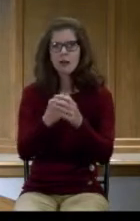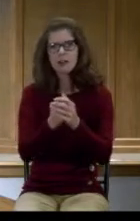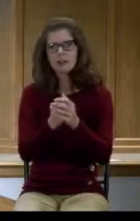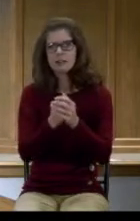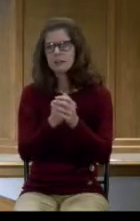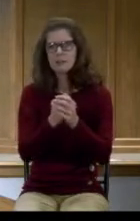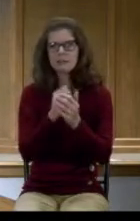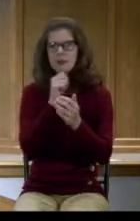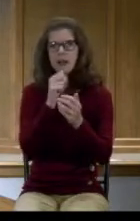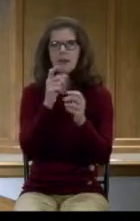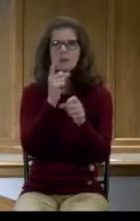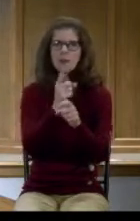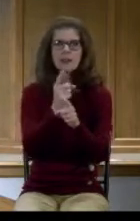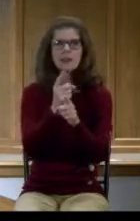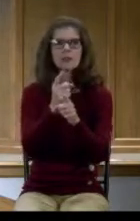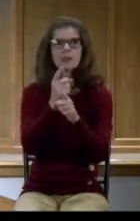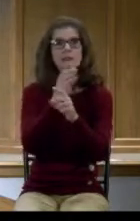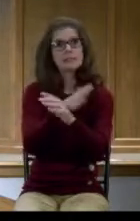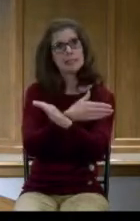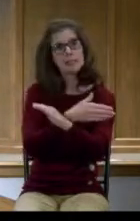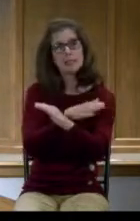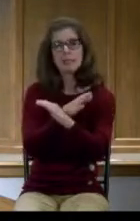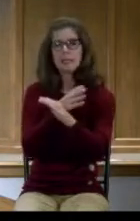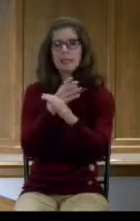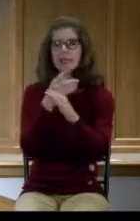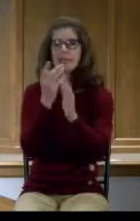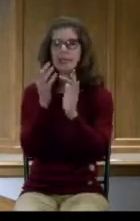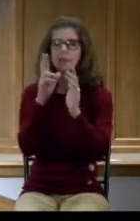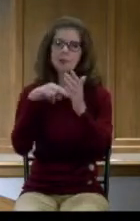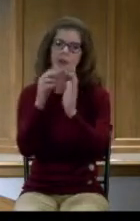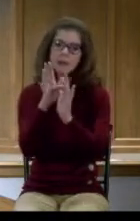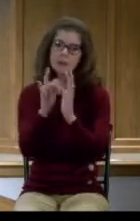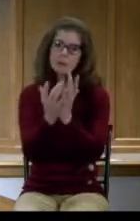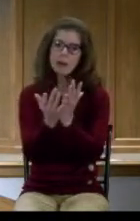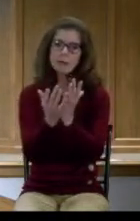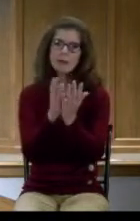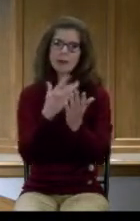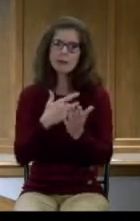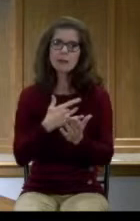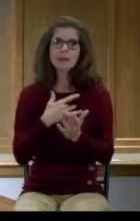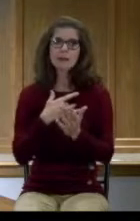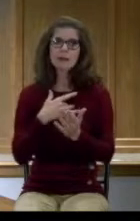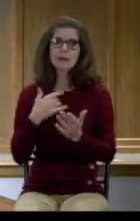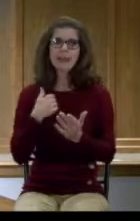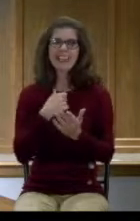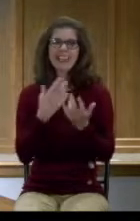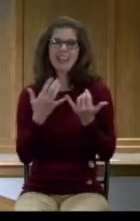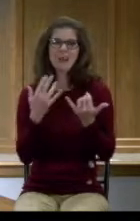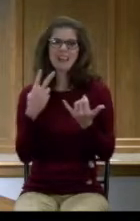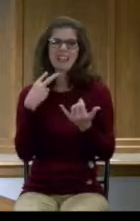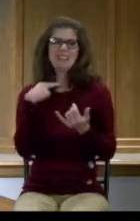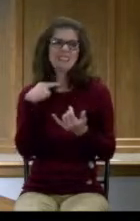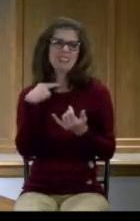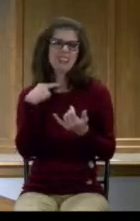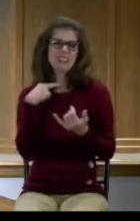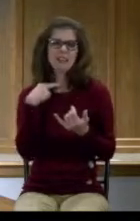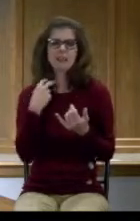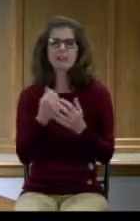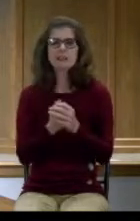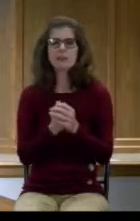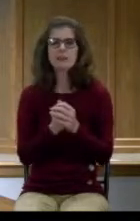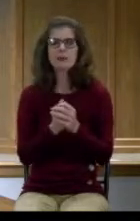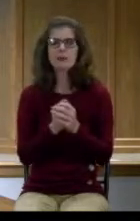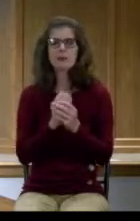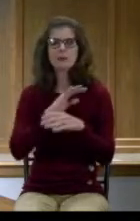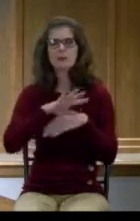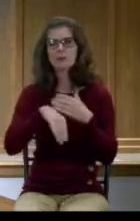regular singing and the regular scripture that bring our hearts to life, and now we're stuck in it. And so what we're